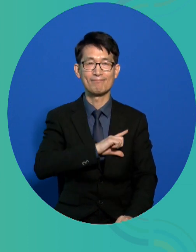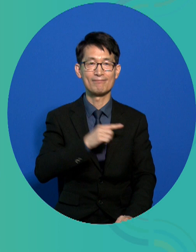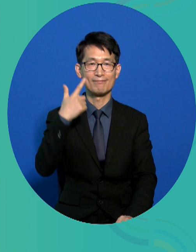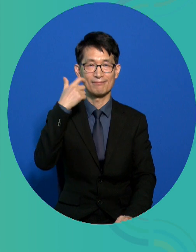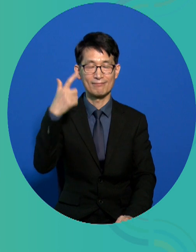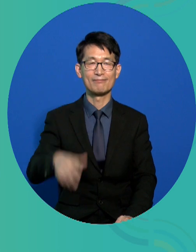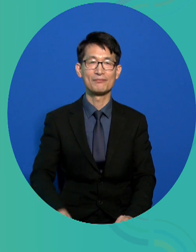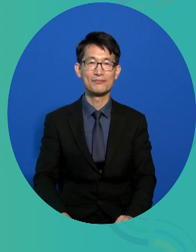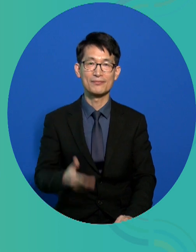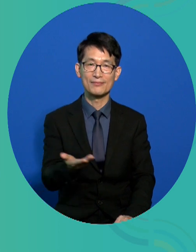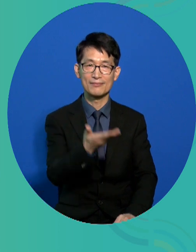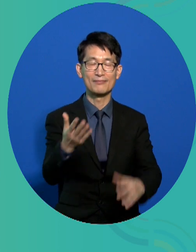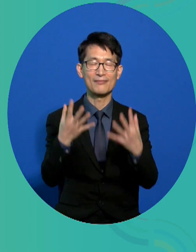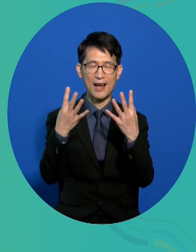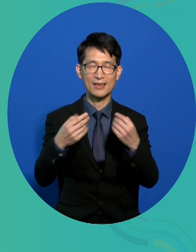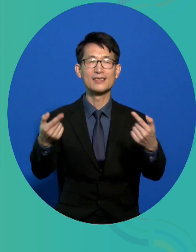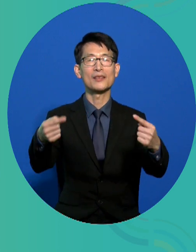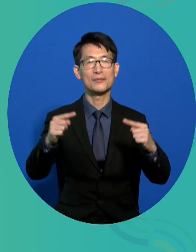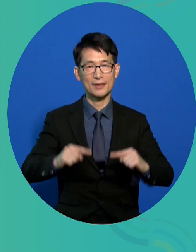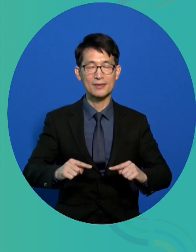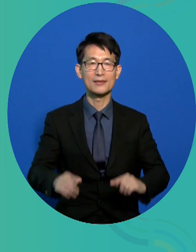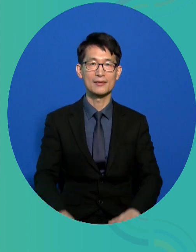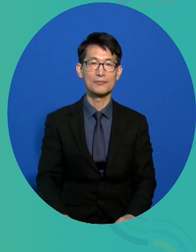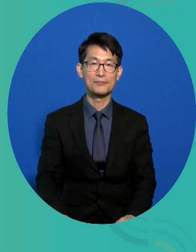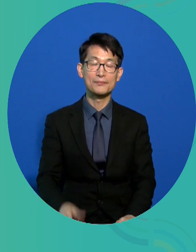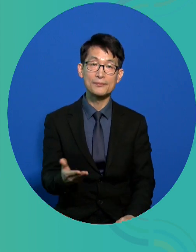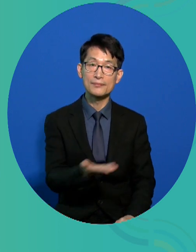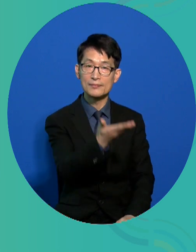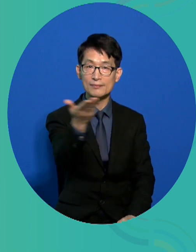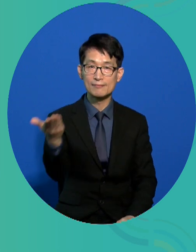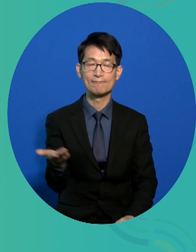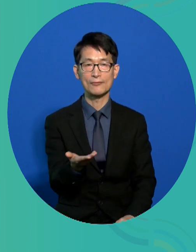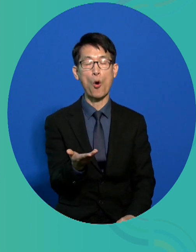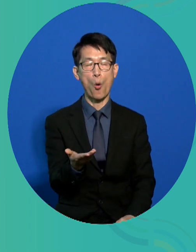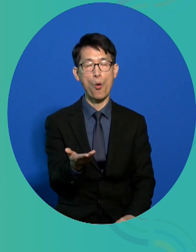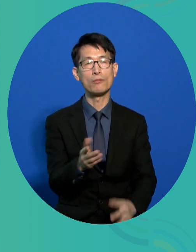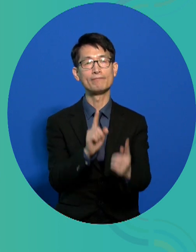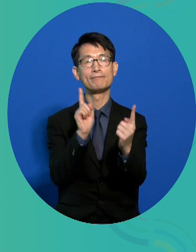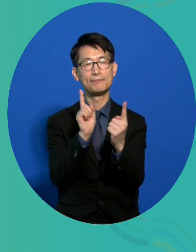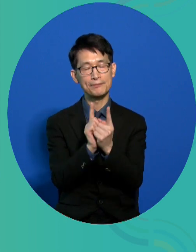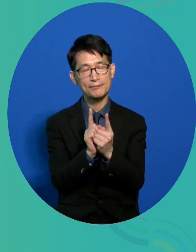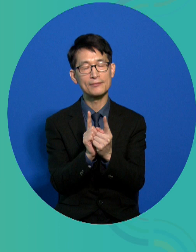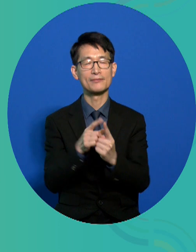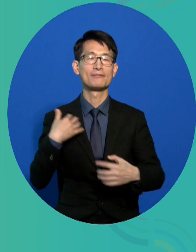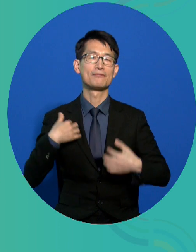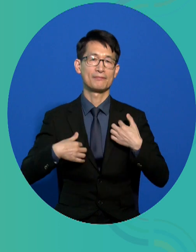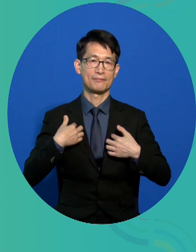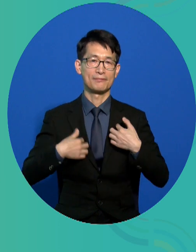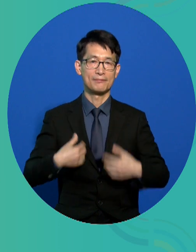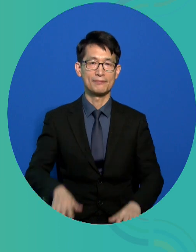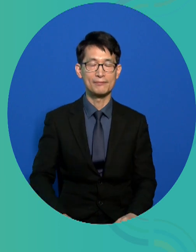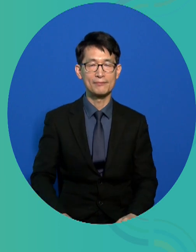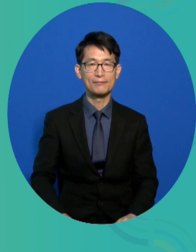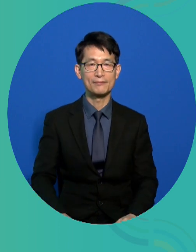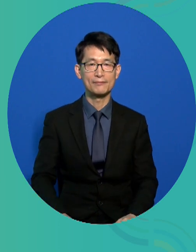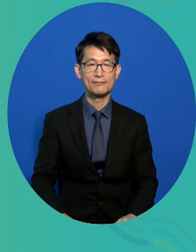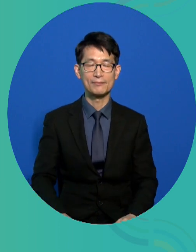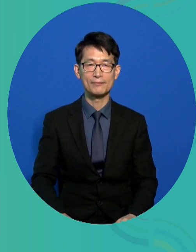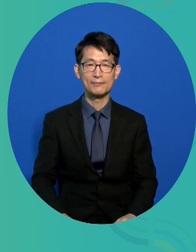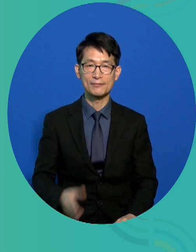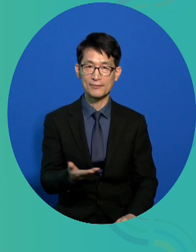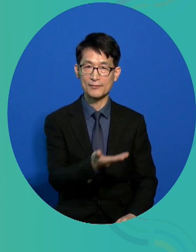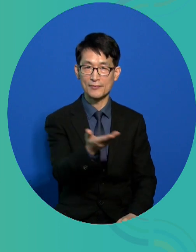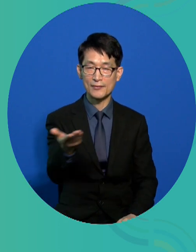So this is how we do it in sign language. I am very happy to be meeting so many people at